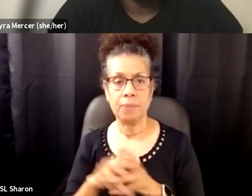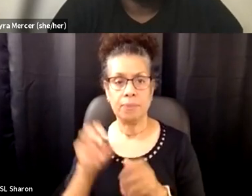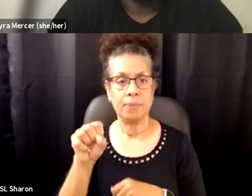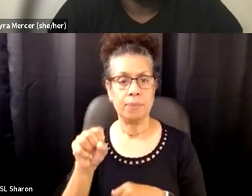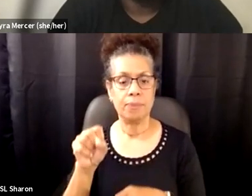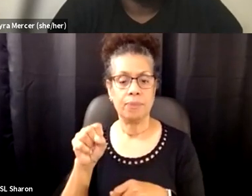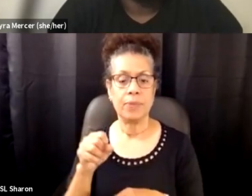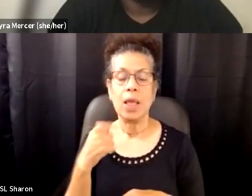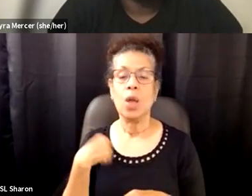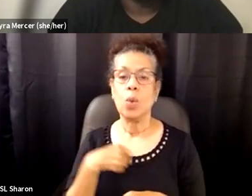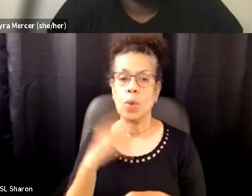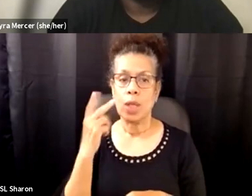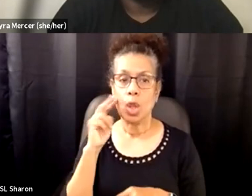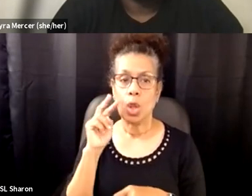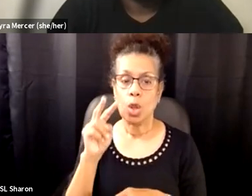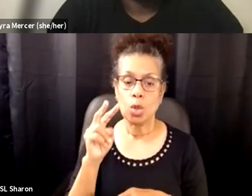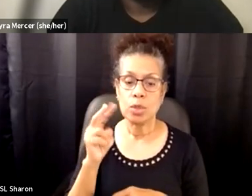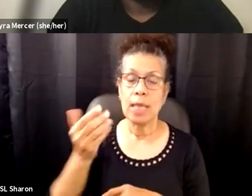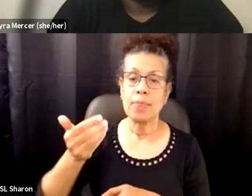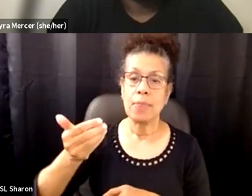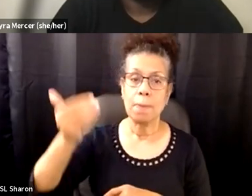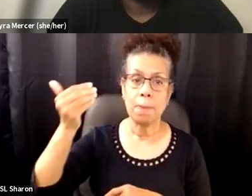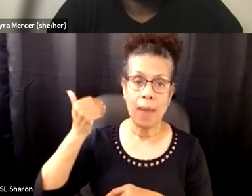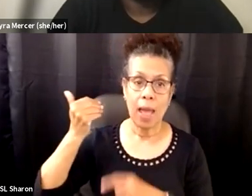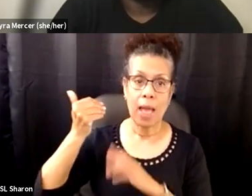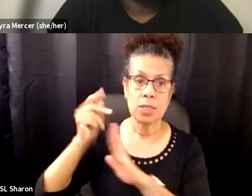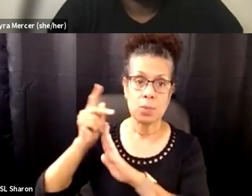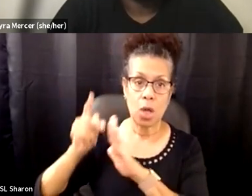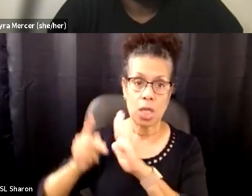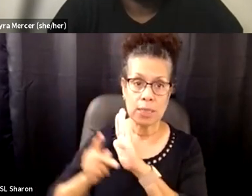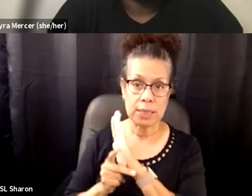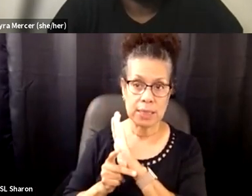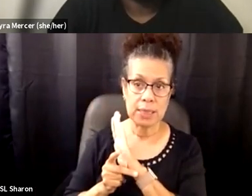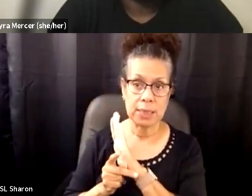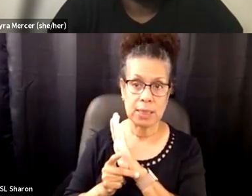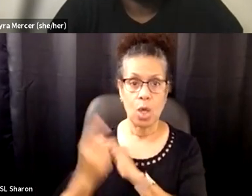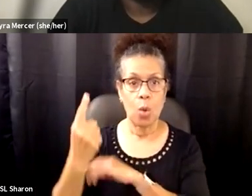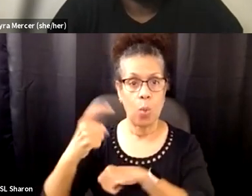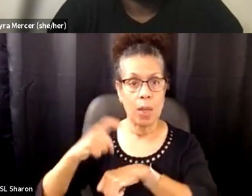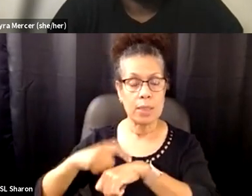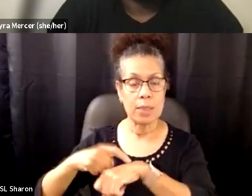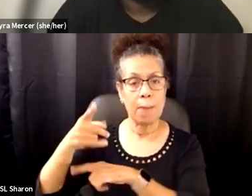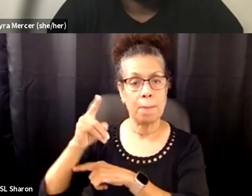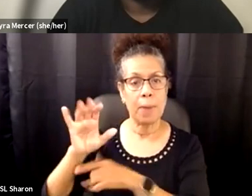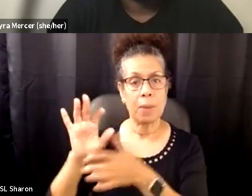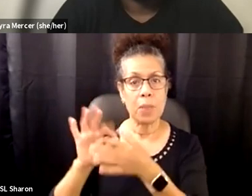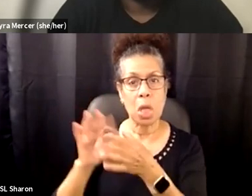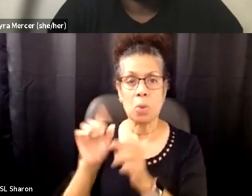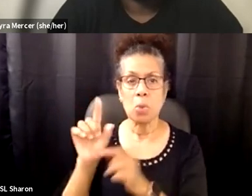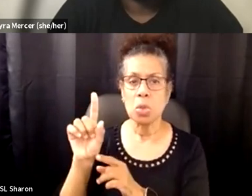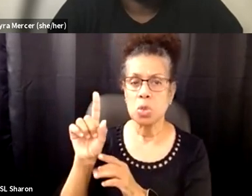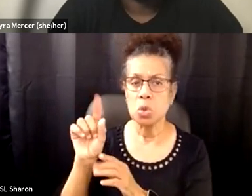we've looked at past um policies and at one time public comment was 20 minutes at the